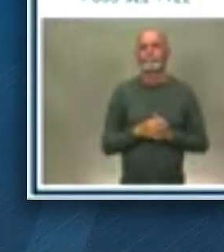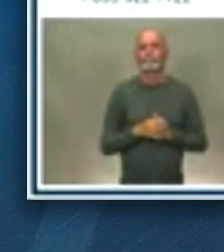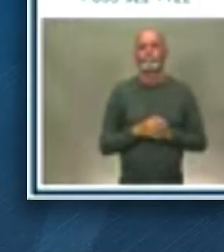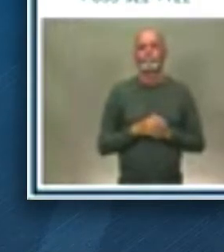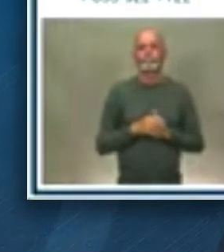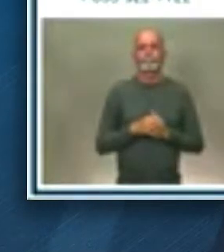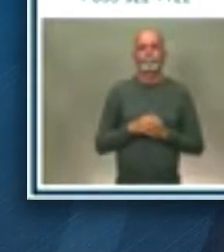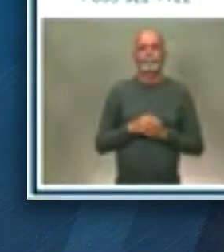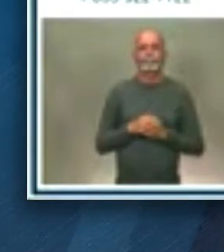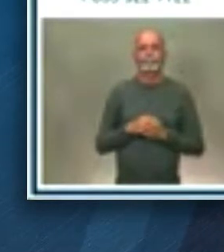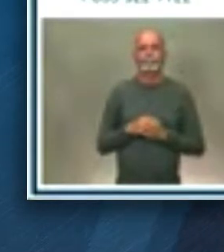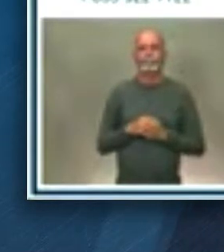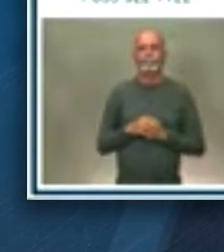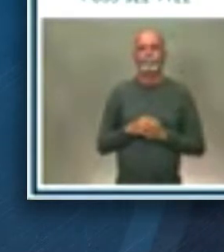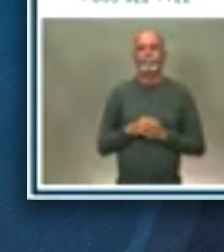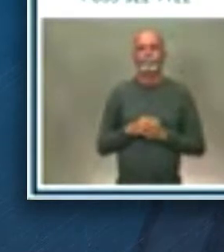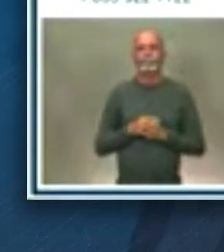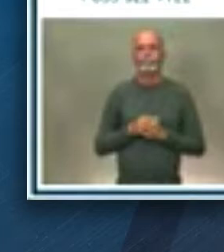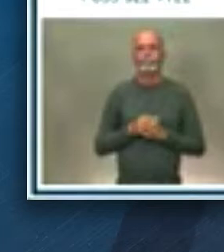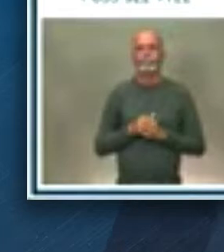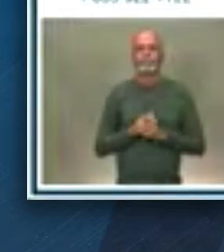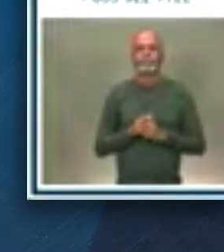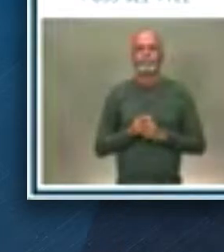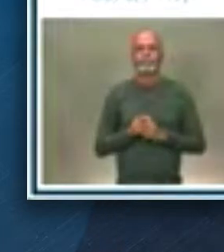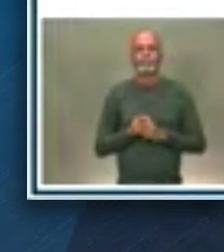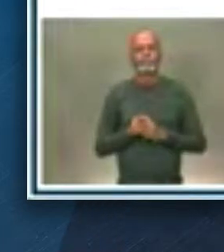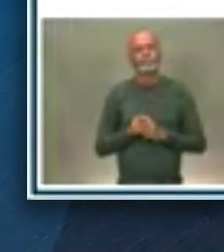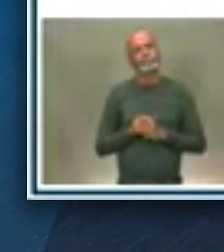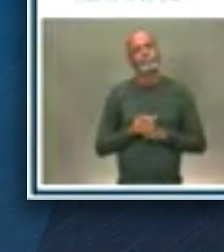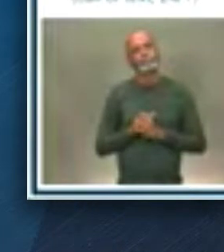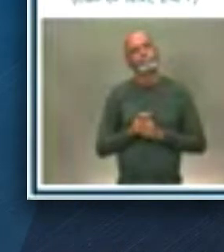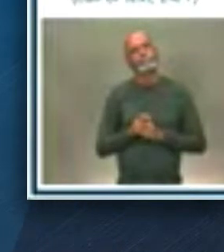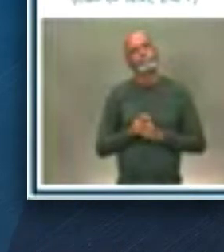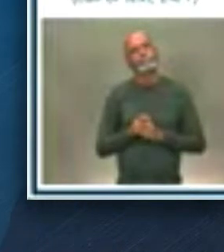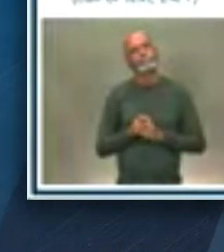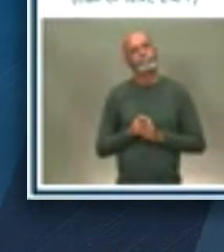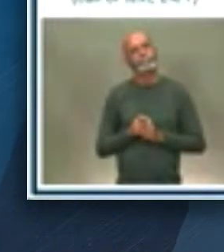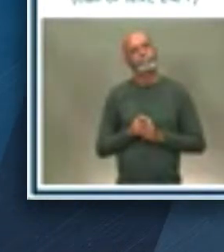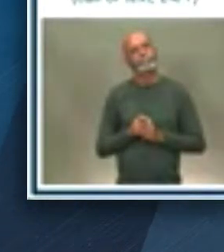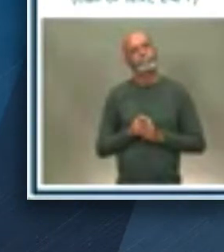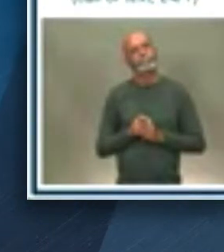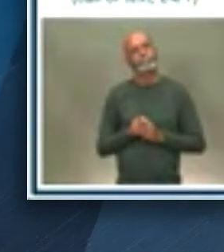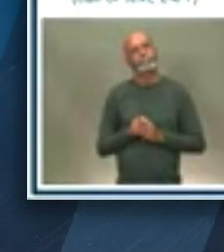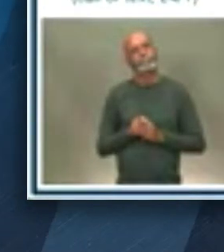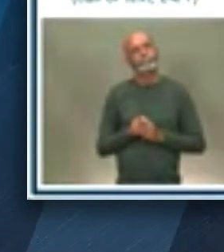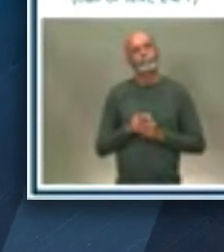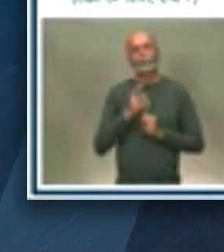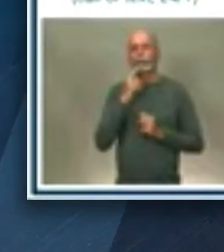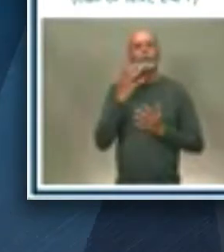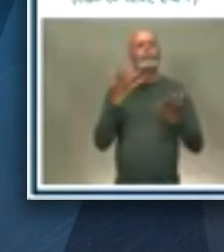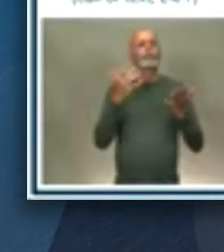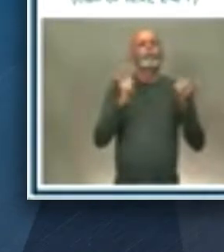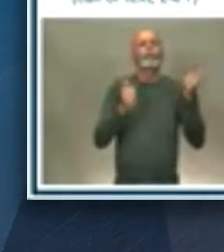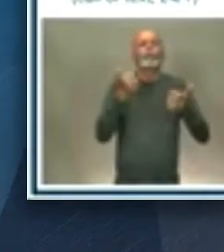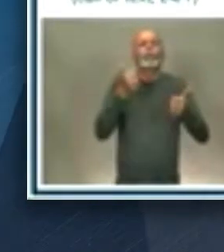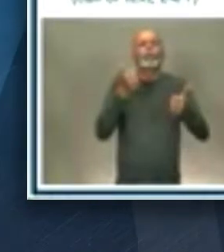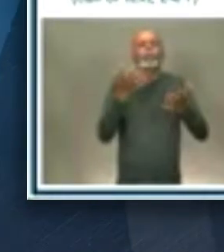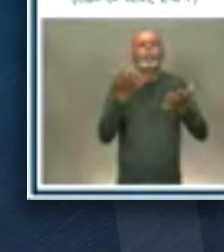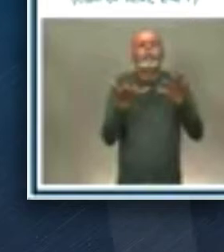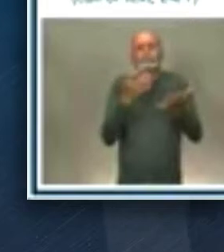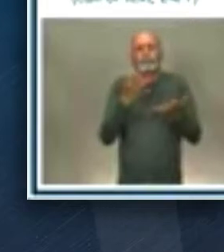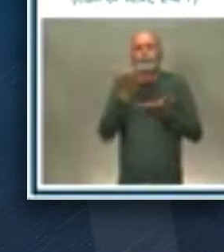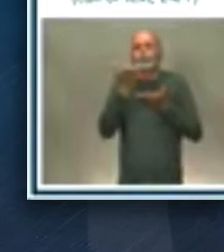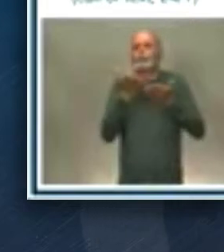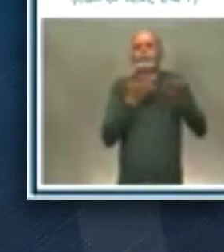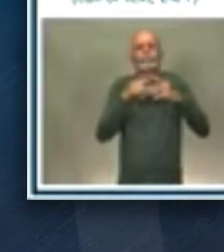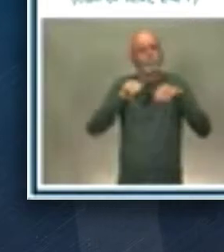I'm wondering what conversations have been had regarding how you determine what services will be available to Nova Scotians based on their proof of vaccination, such